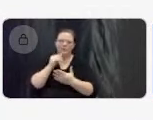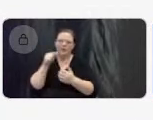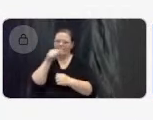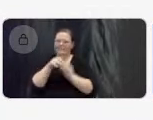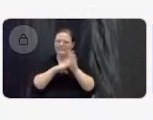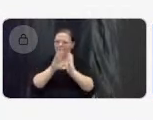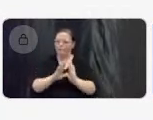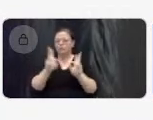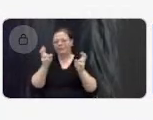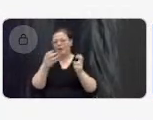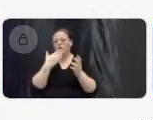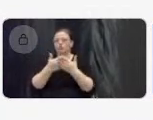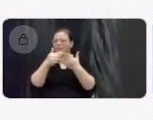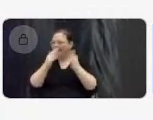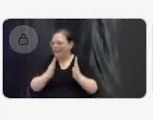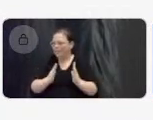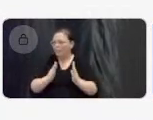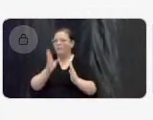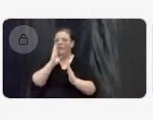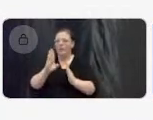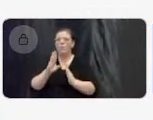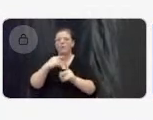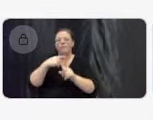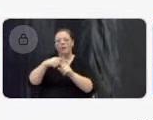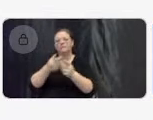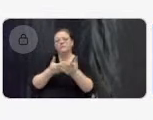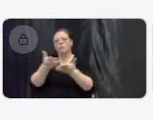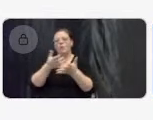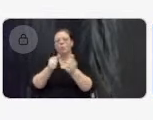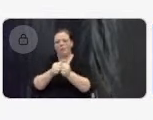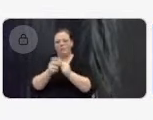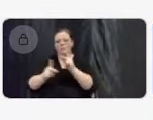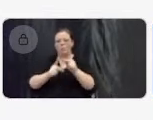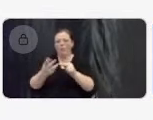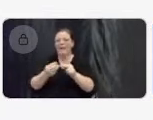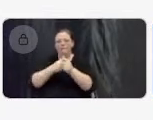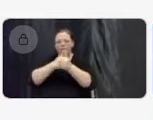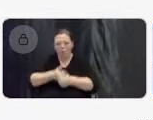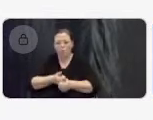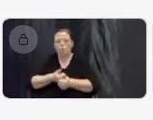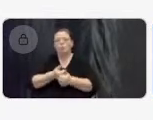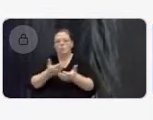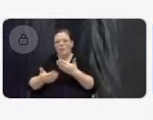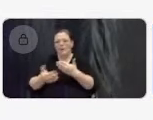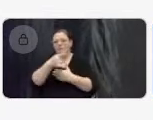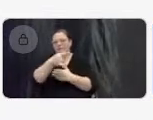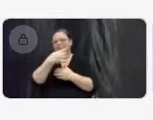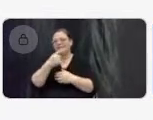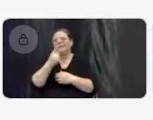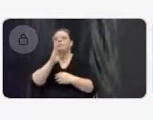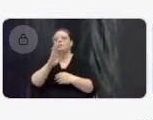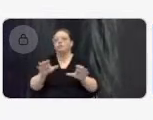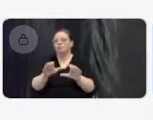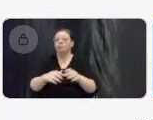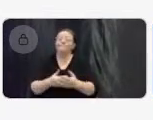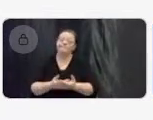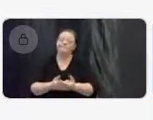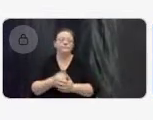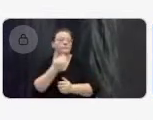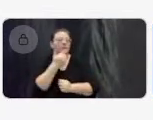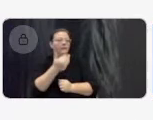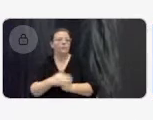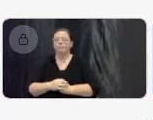good neighbor and is going to work and do what they say they will do. That's all I have to say. All right, thank you very much.